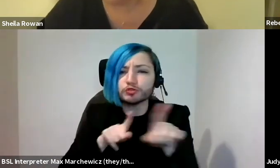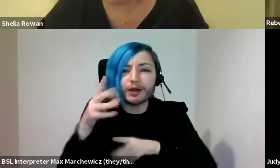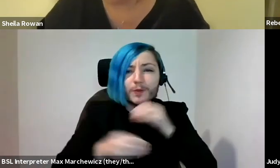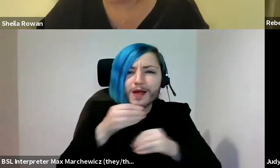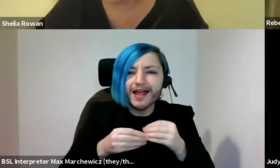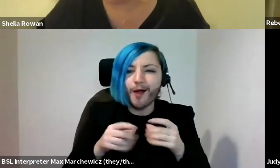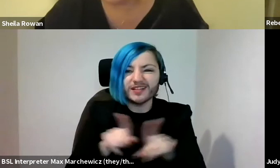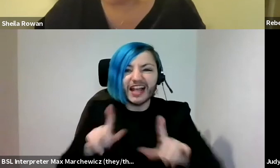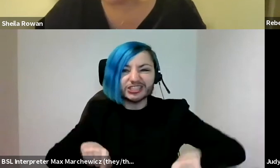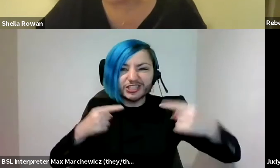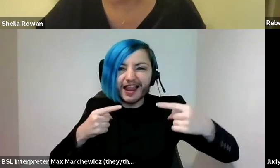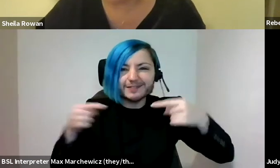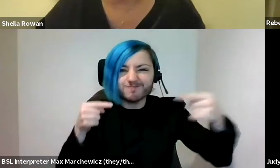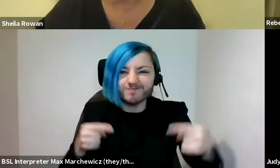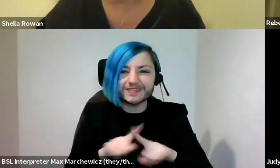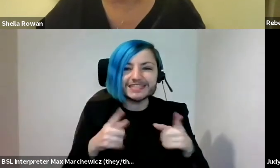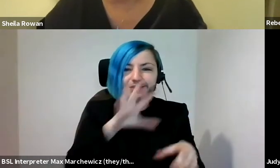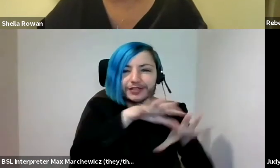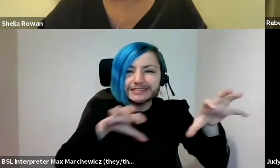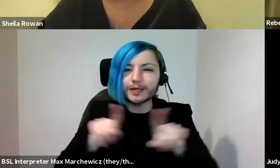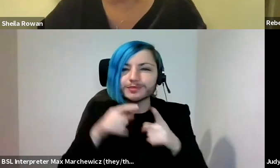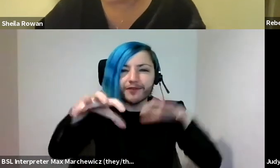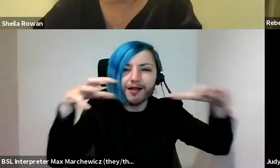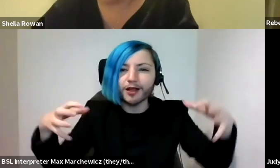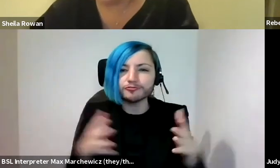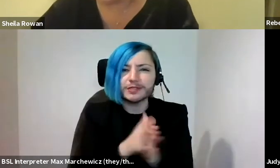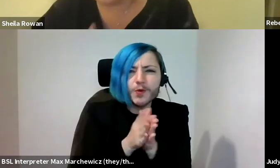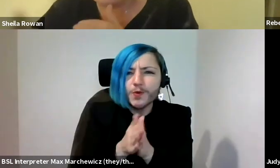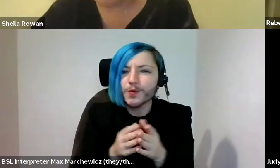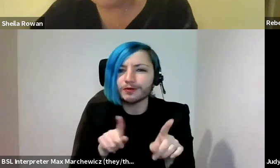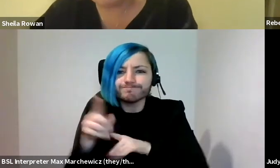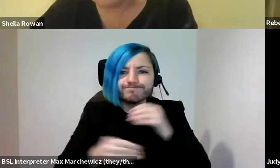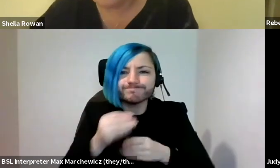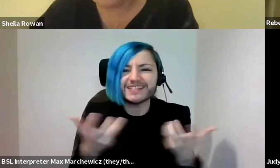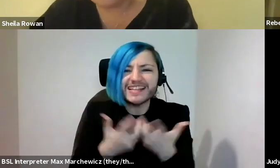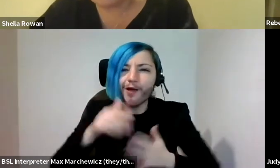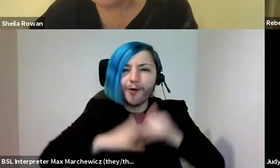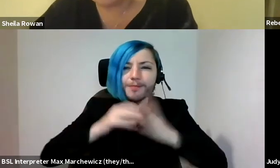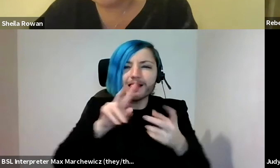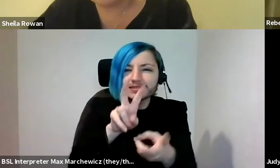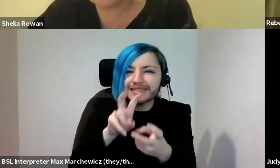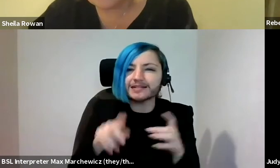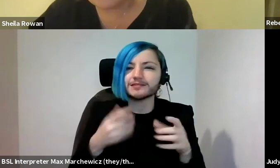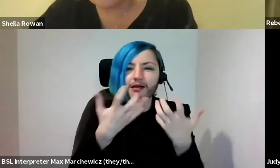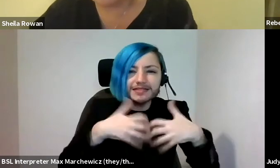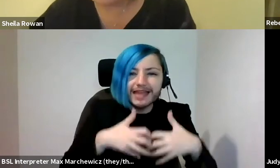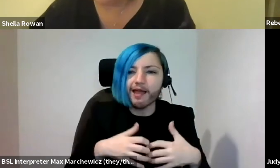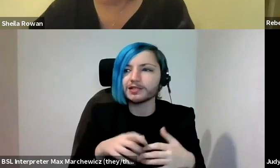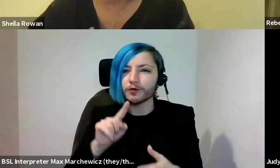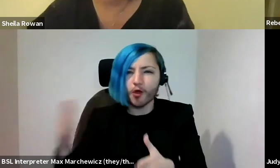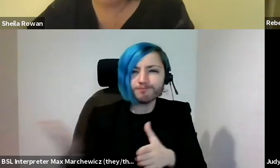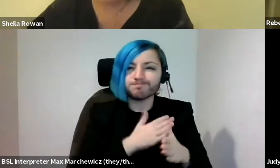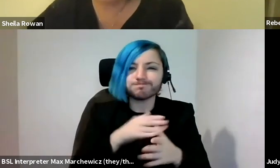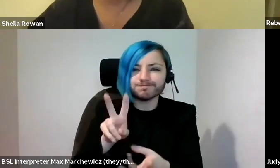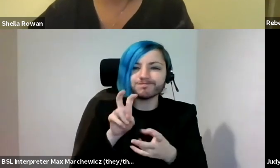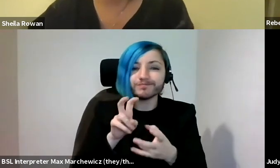challenge with different teams in different countries sort of working to try and build instruments to make this first detection. So it was